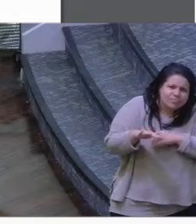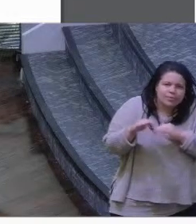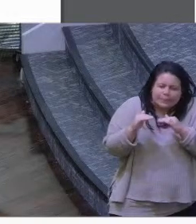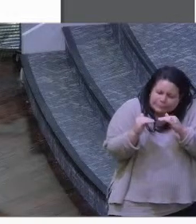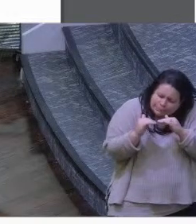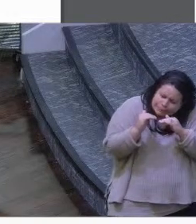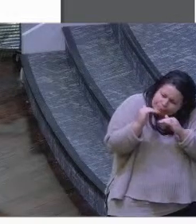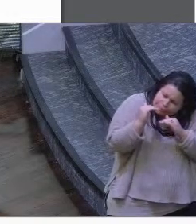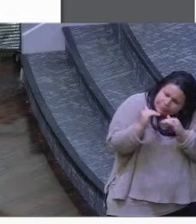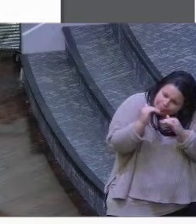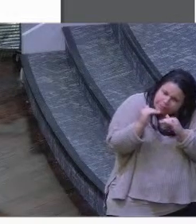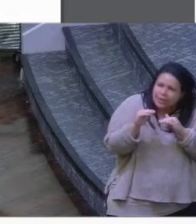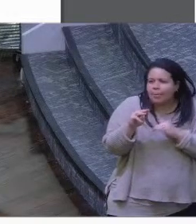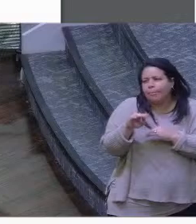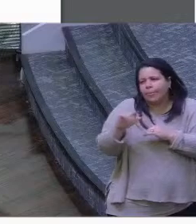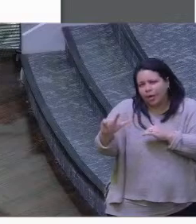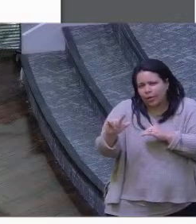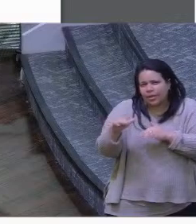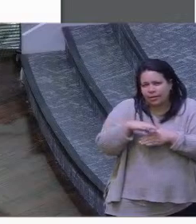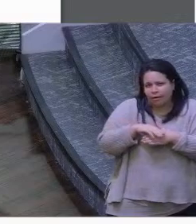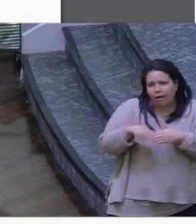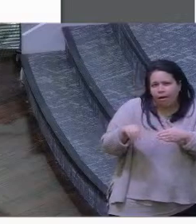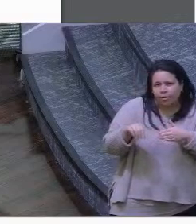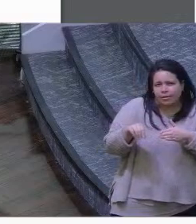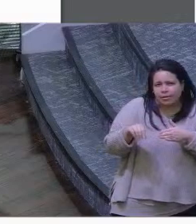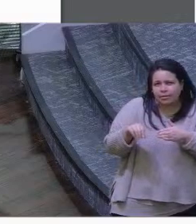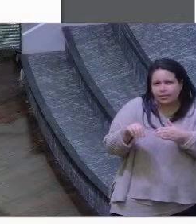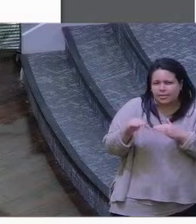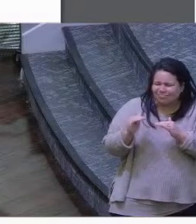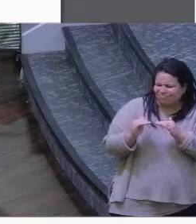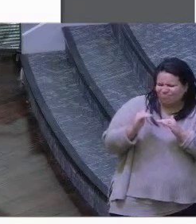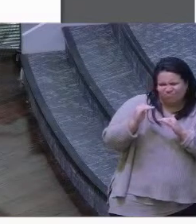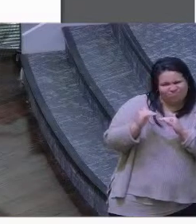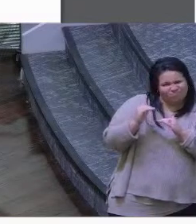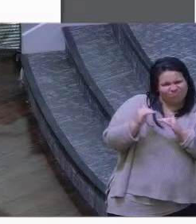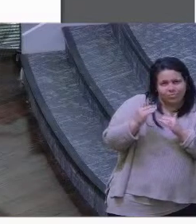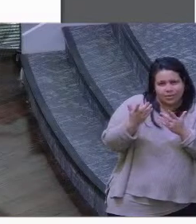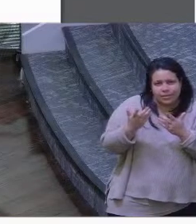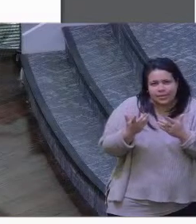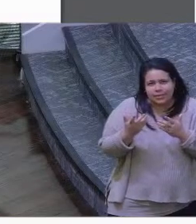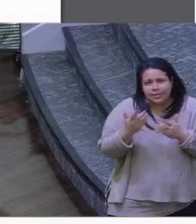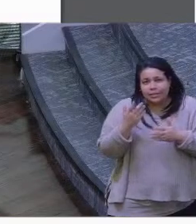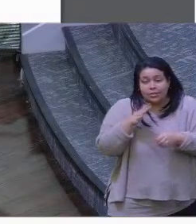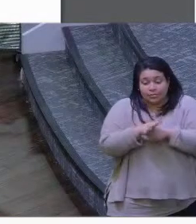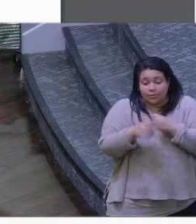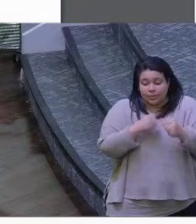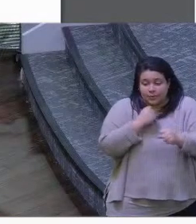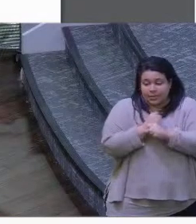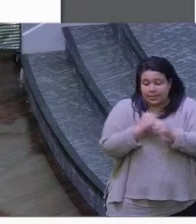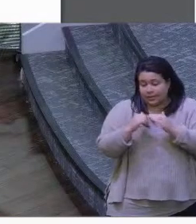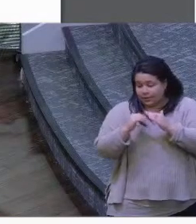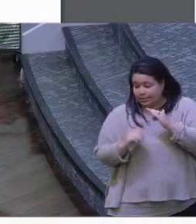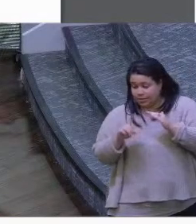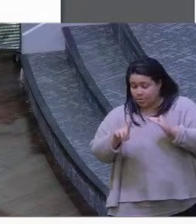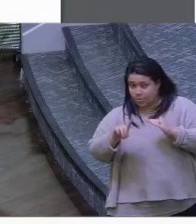budget about $1 million, but that's just some timing differences. For the year, we're actually still less than budgeted, about 1.3